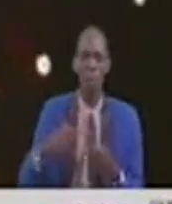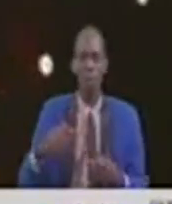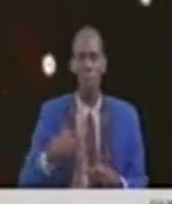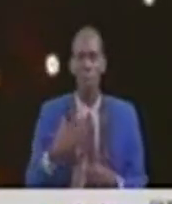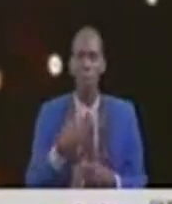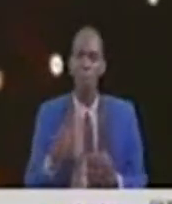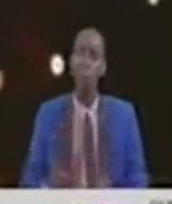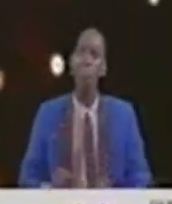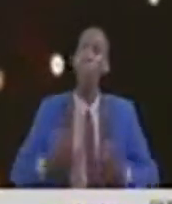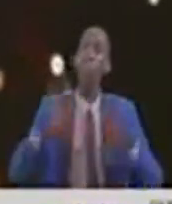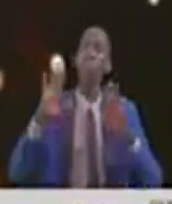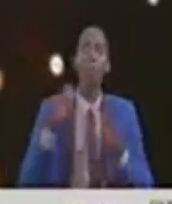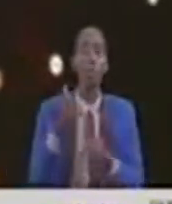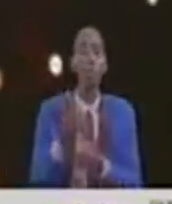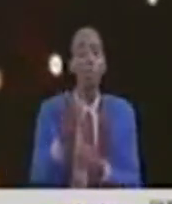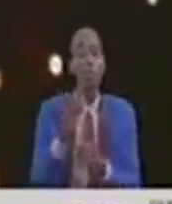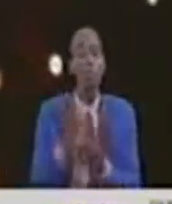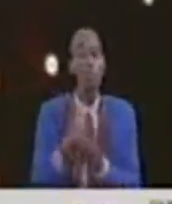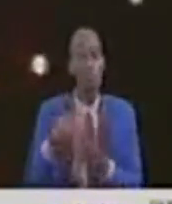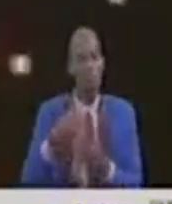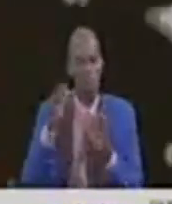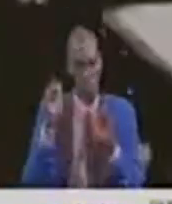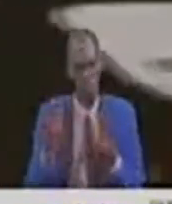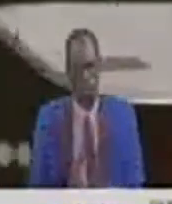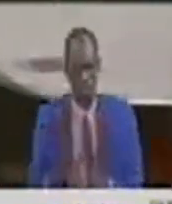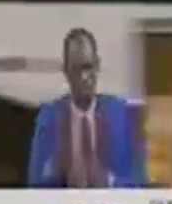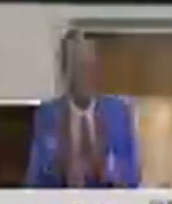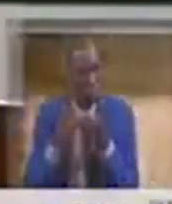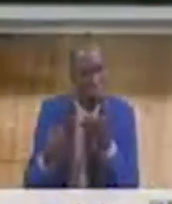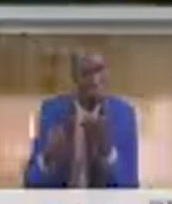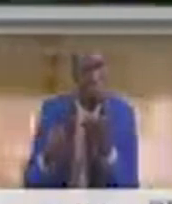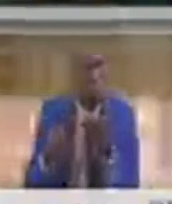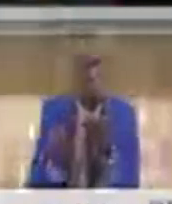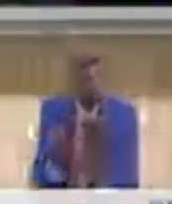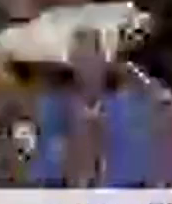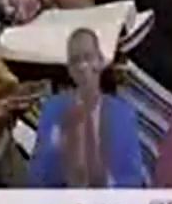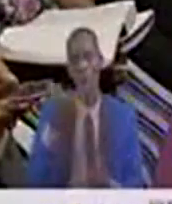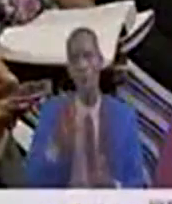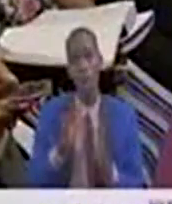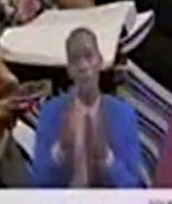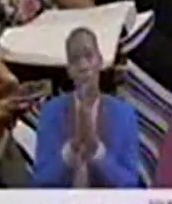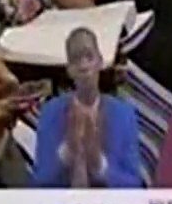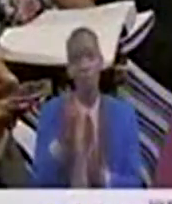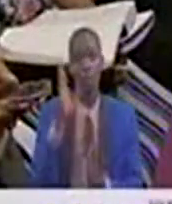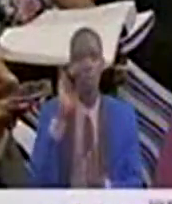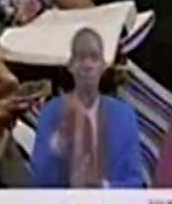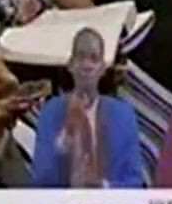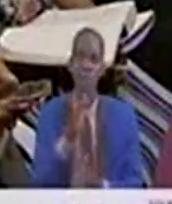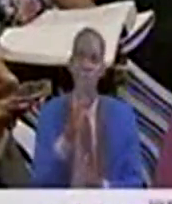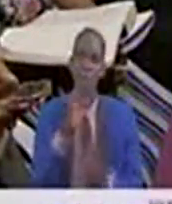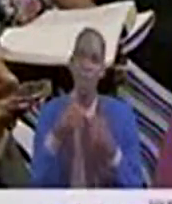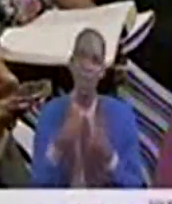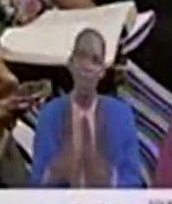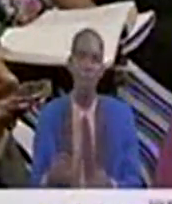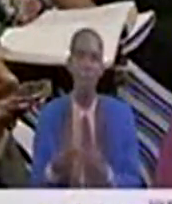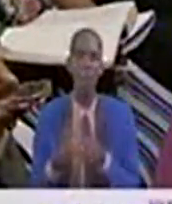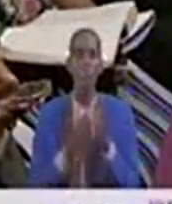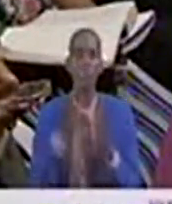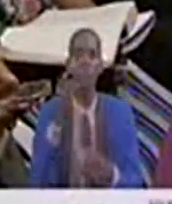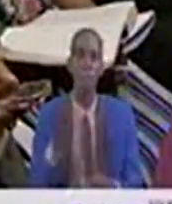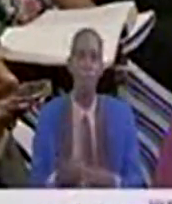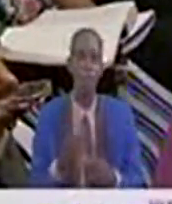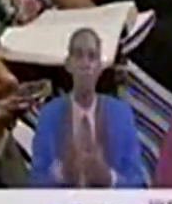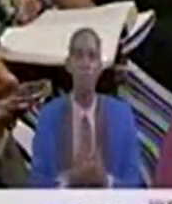surrender yourself so that we can watch over you. I pray you will not be lost. I said you will not be